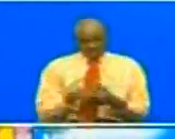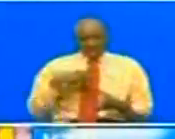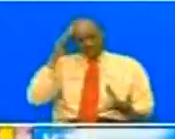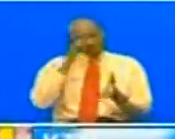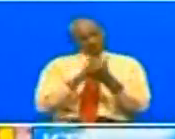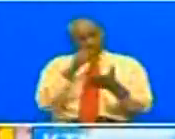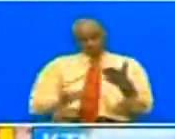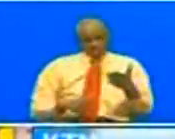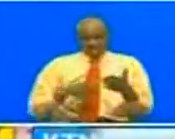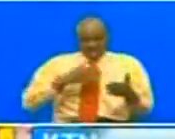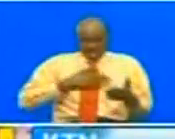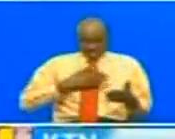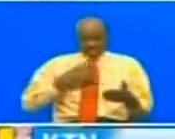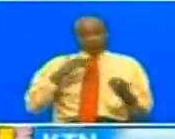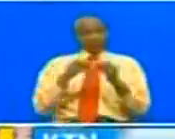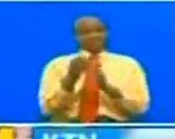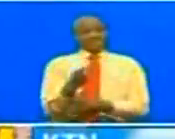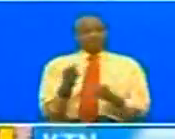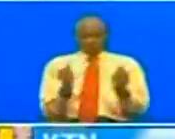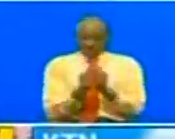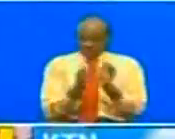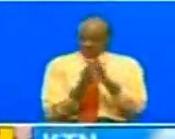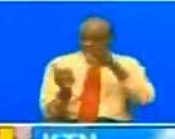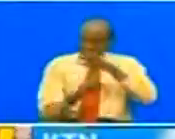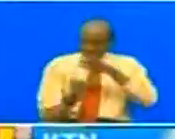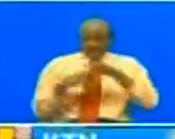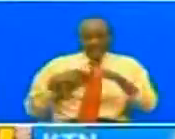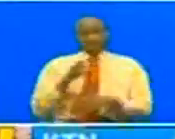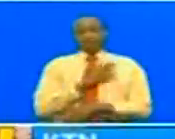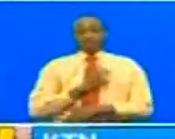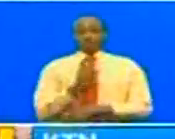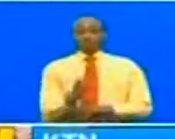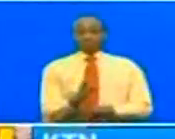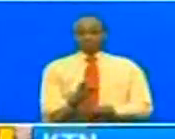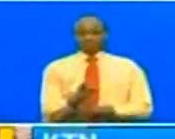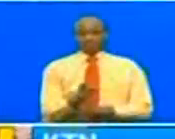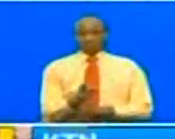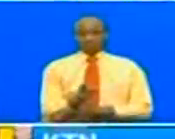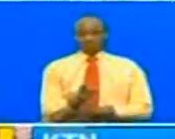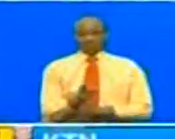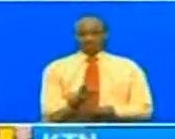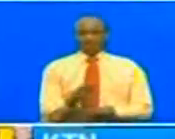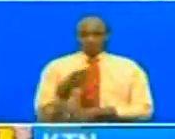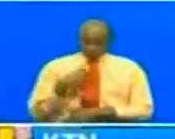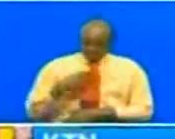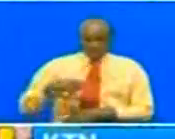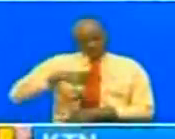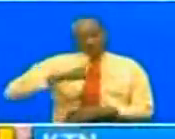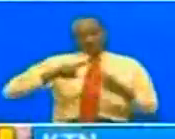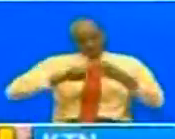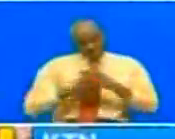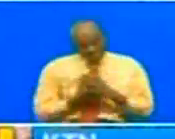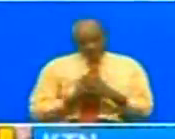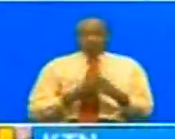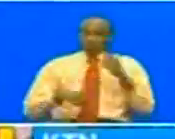today, as we assemble together with the ministry and the commission, that we are beginning to win